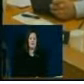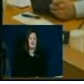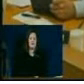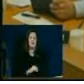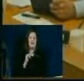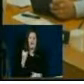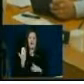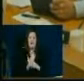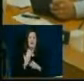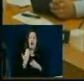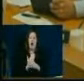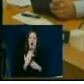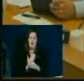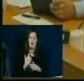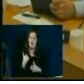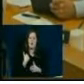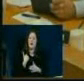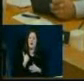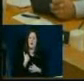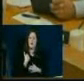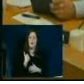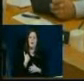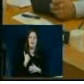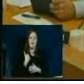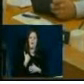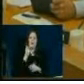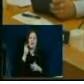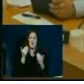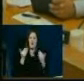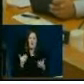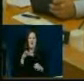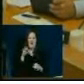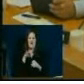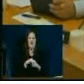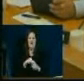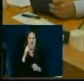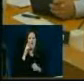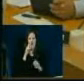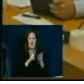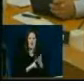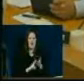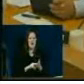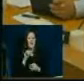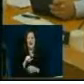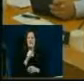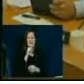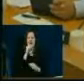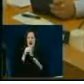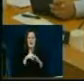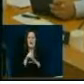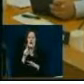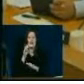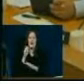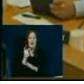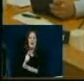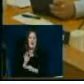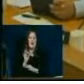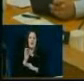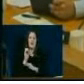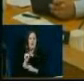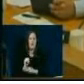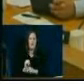that bothered me to some extent, that they would go ahead and vote for a contract that's not in legal form.